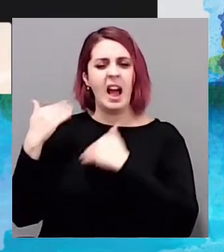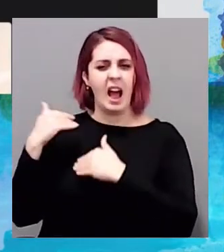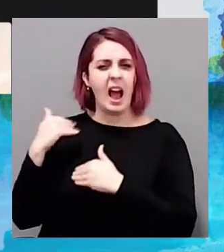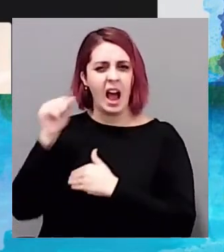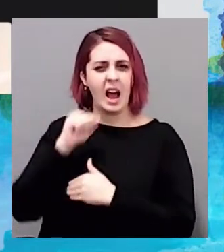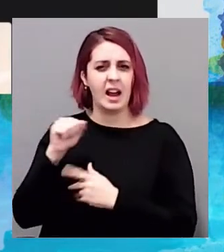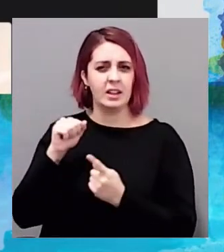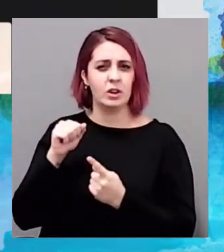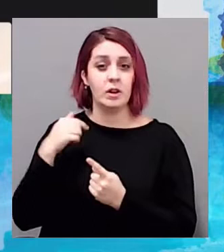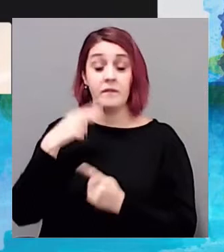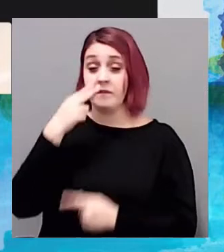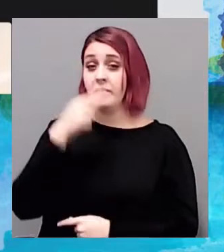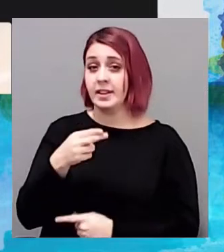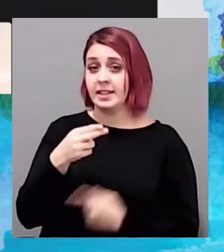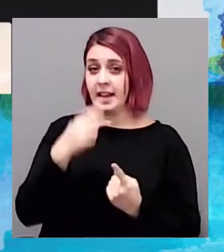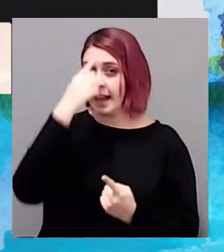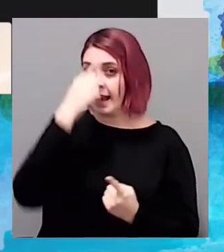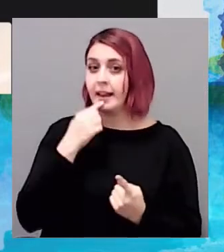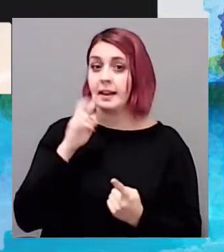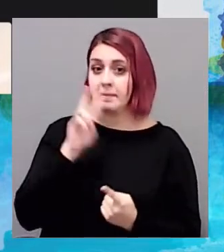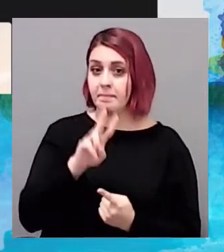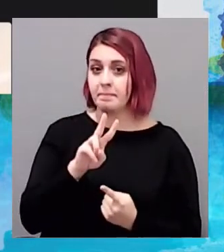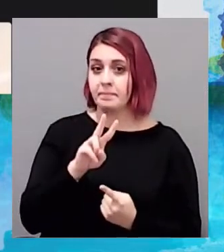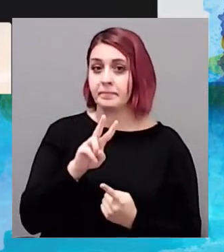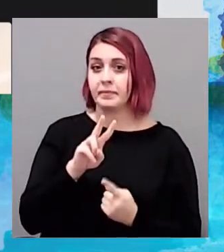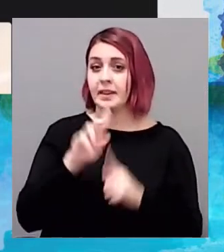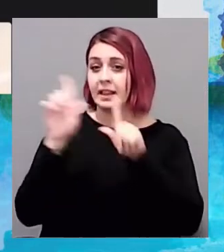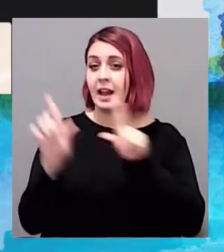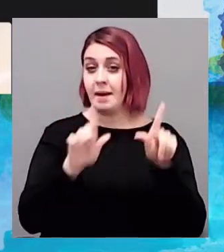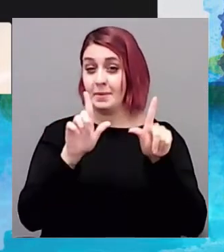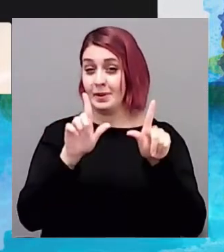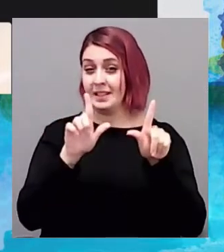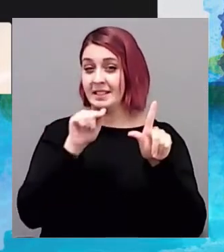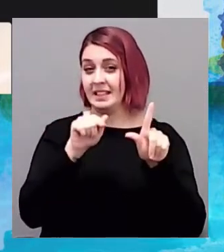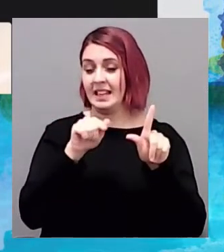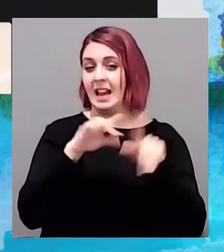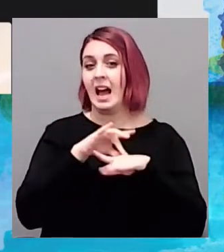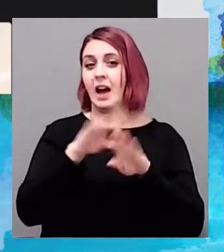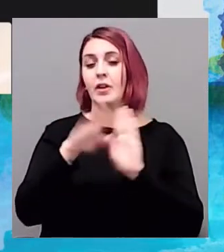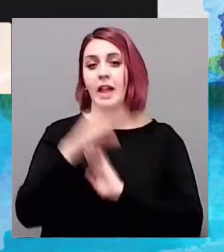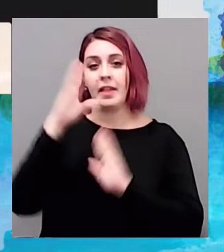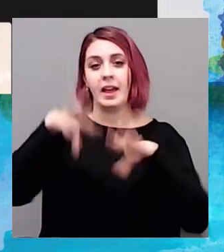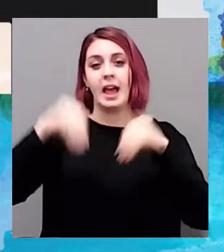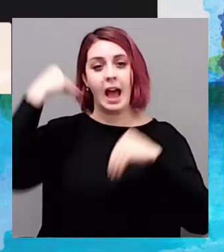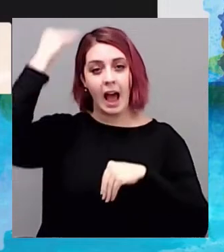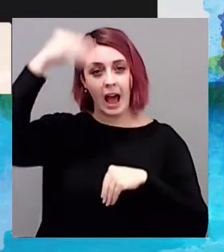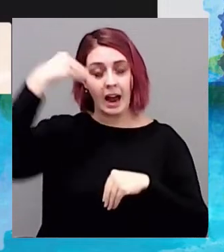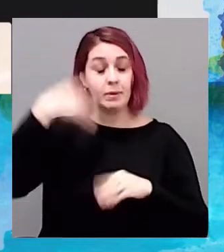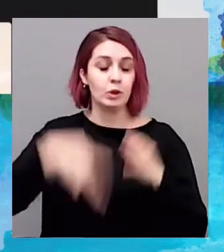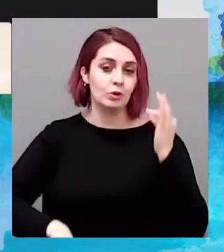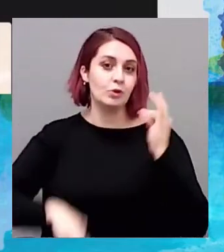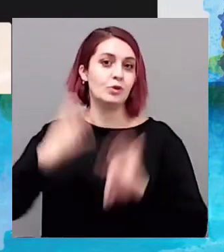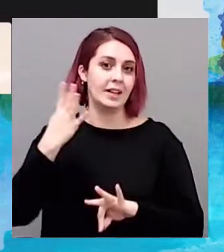This is at the GBAM, and in this picture you see the audio guide in the